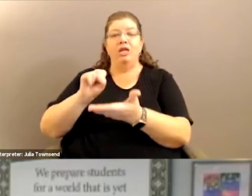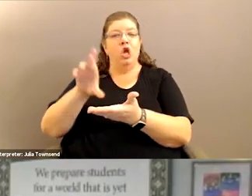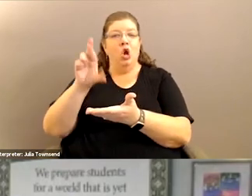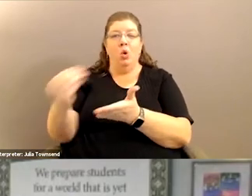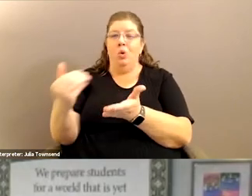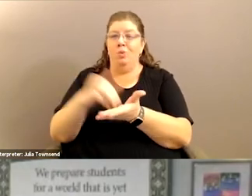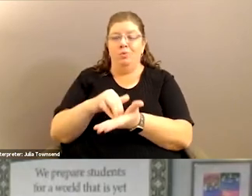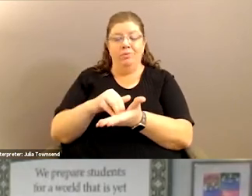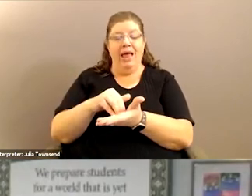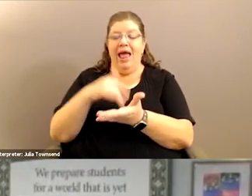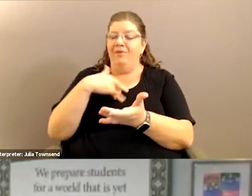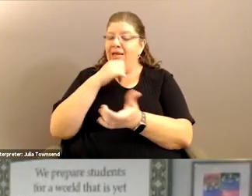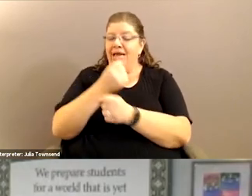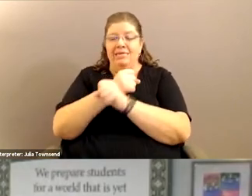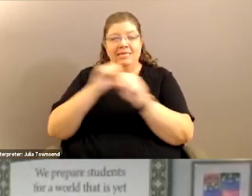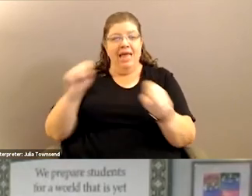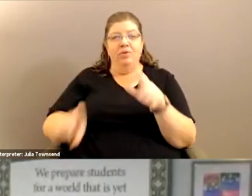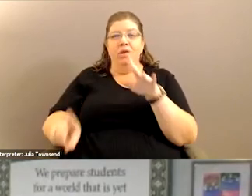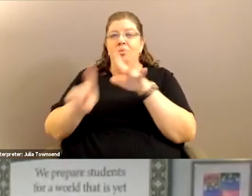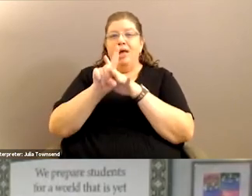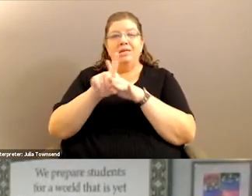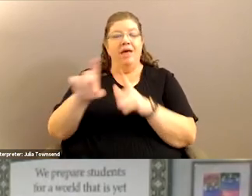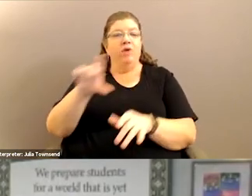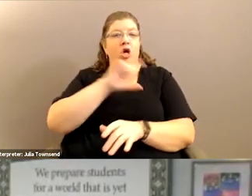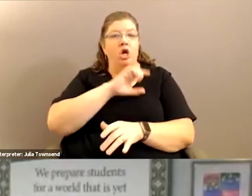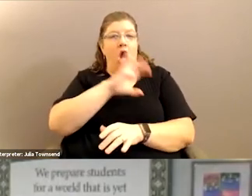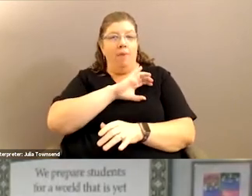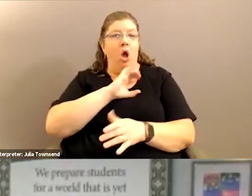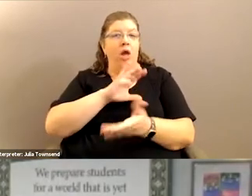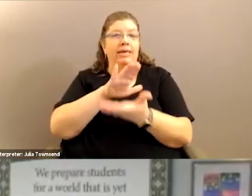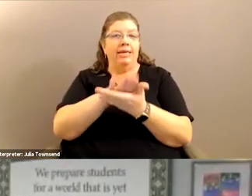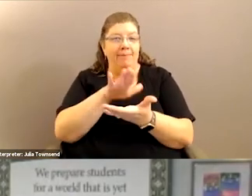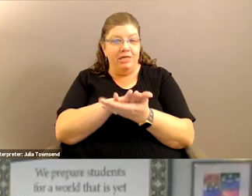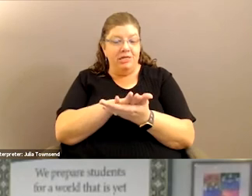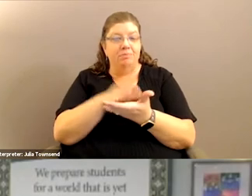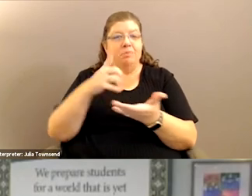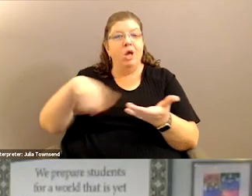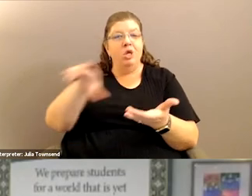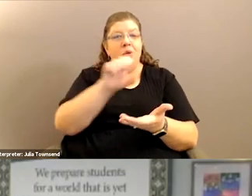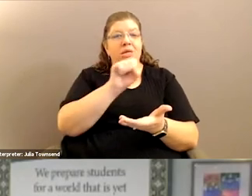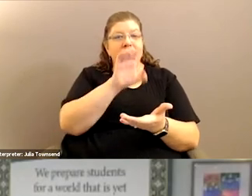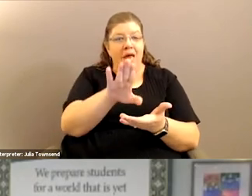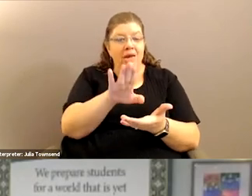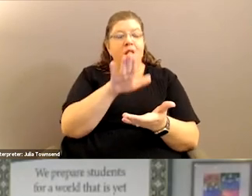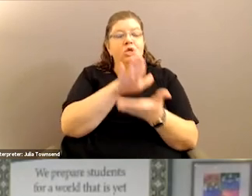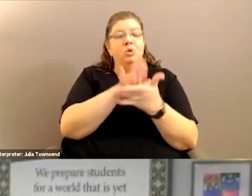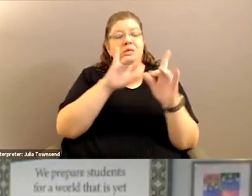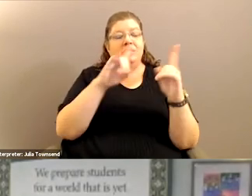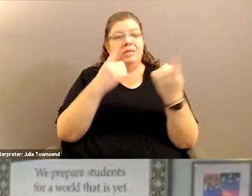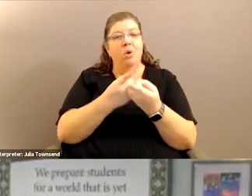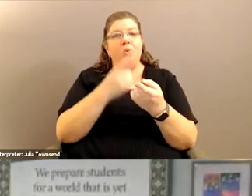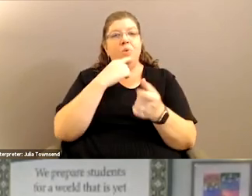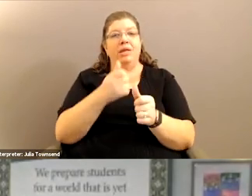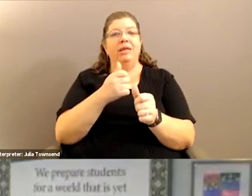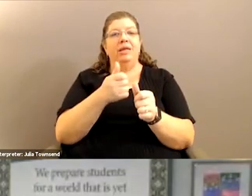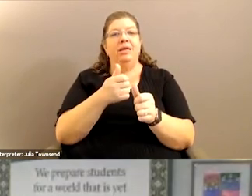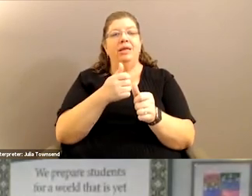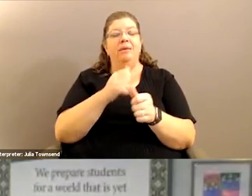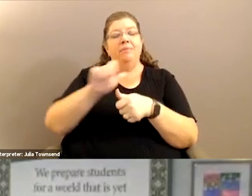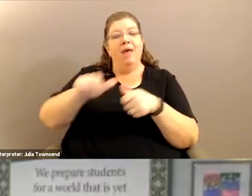only feel unsafe with the presence of having a cop on campus but view the santa barbara school district as behind the recent political